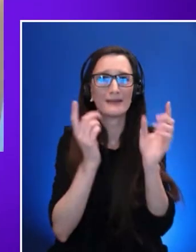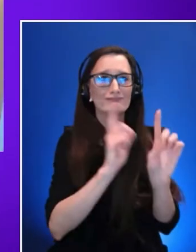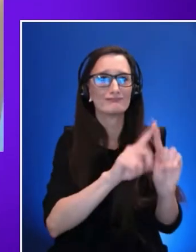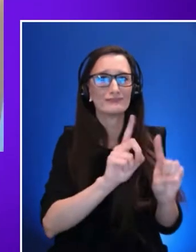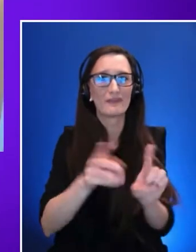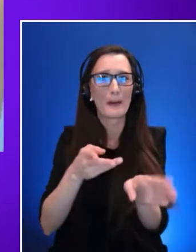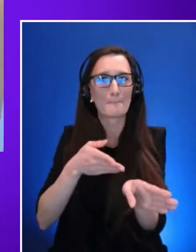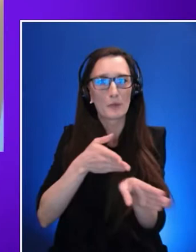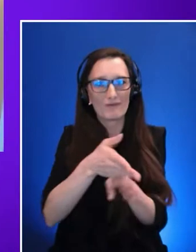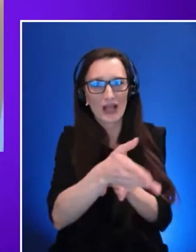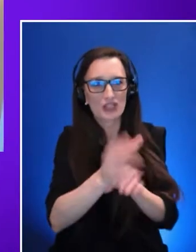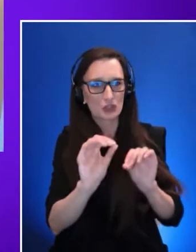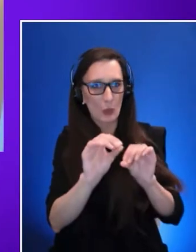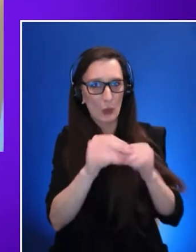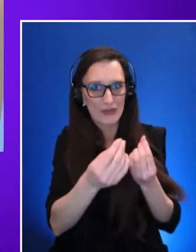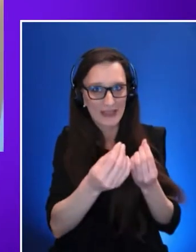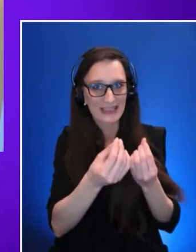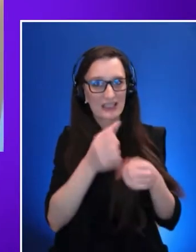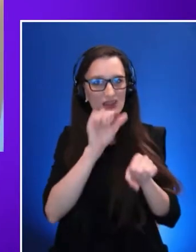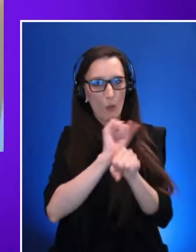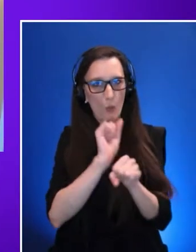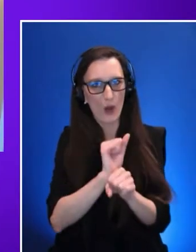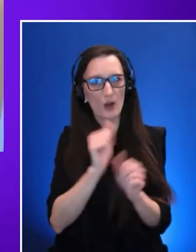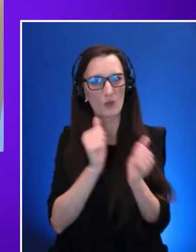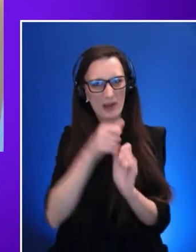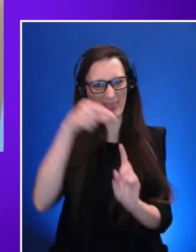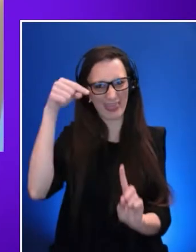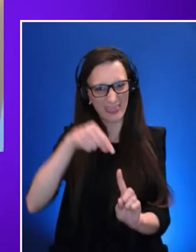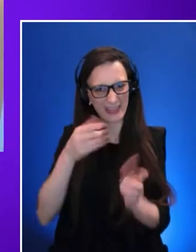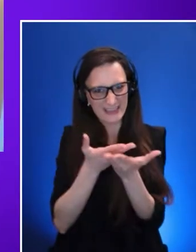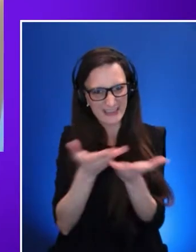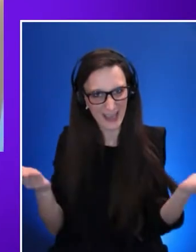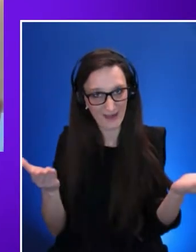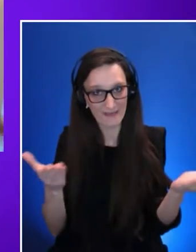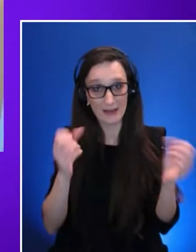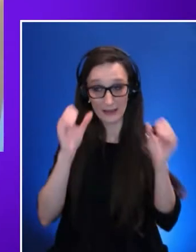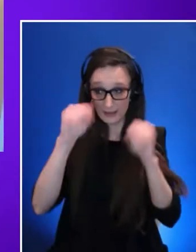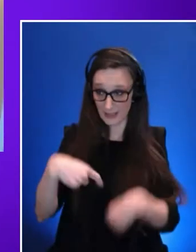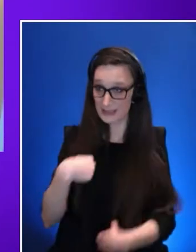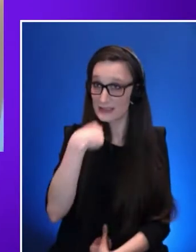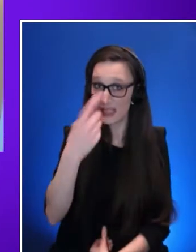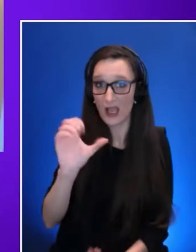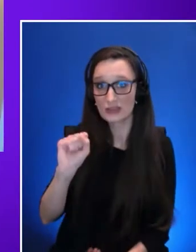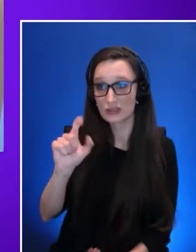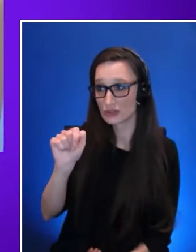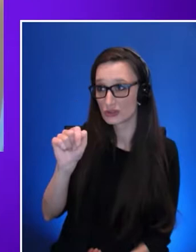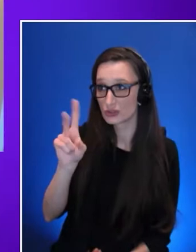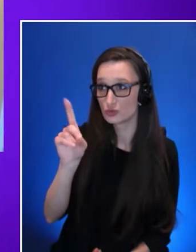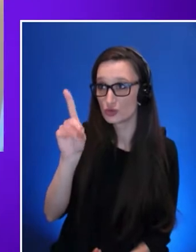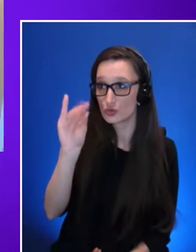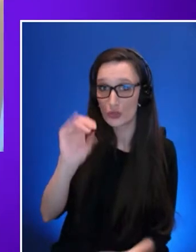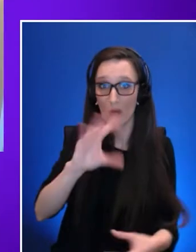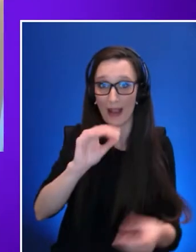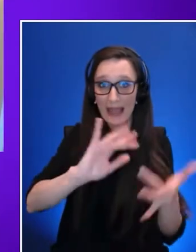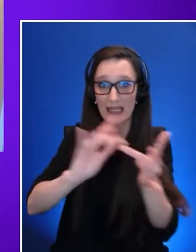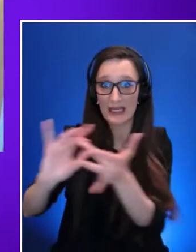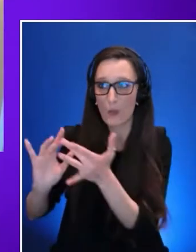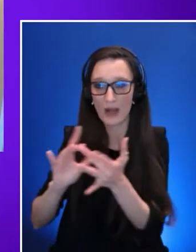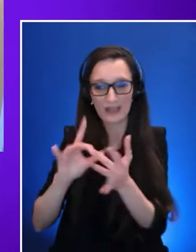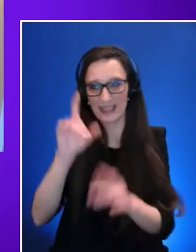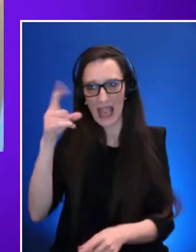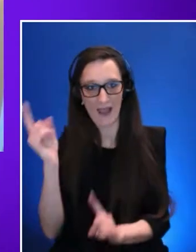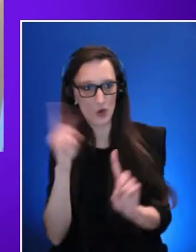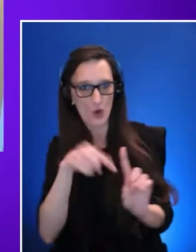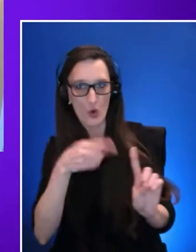that work in this space that we can tell the studios and the networks, hey, this is where you have to go to look. We're in the